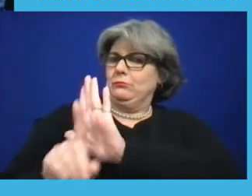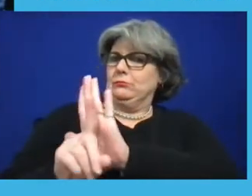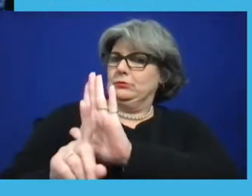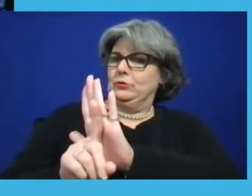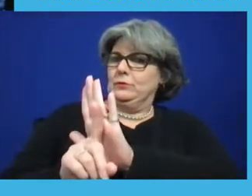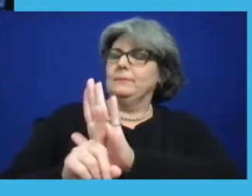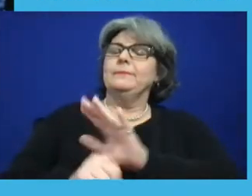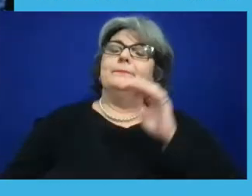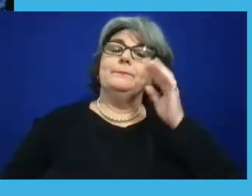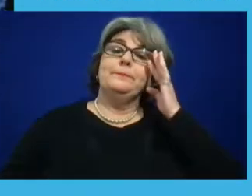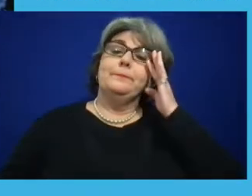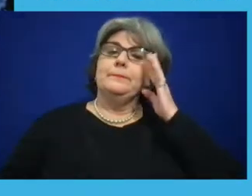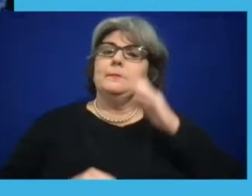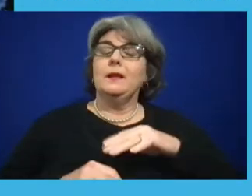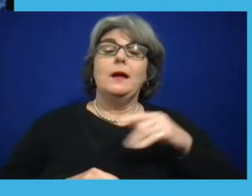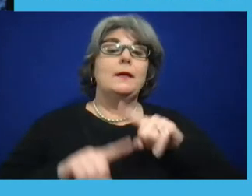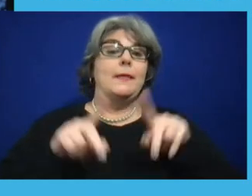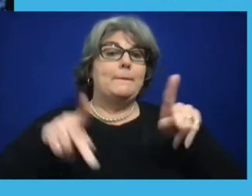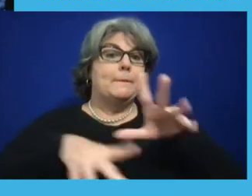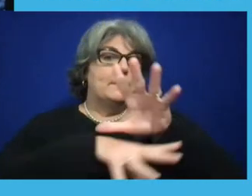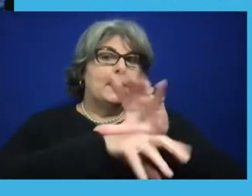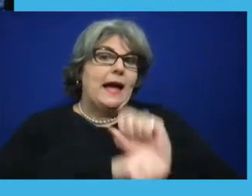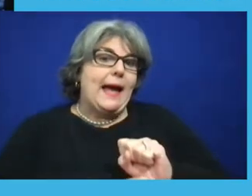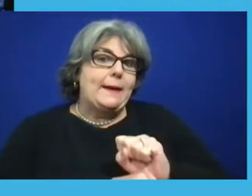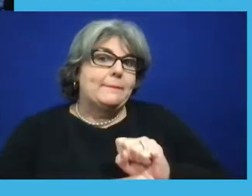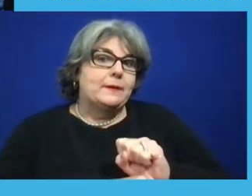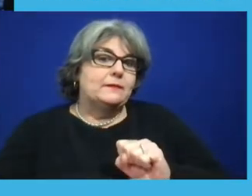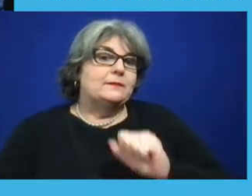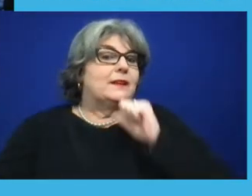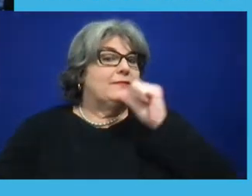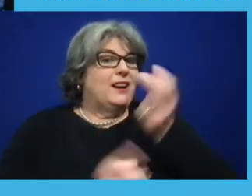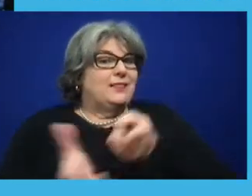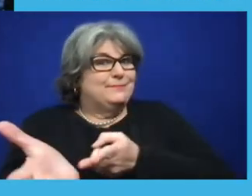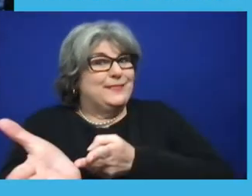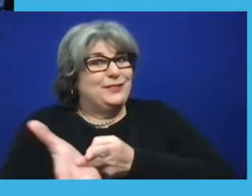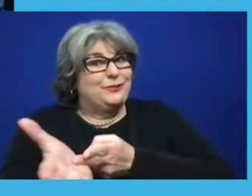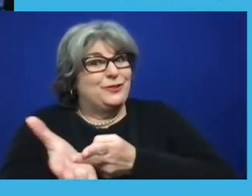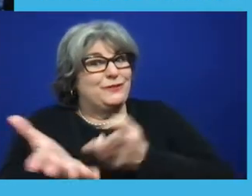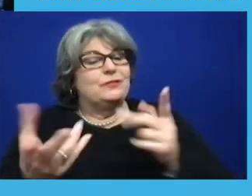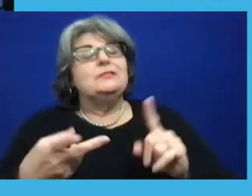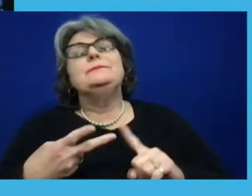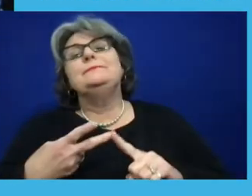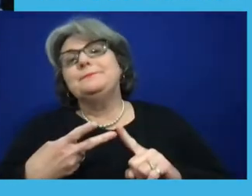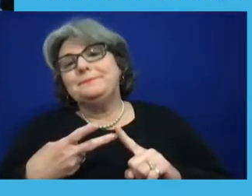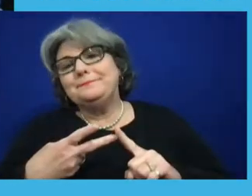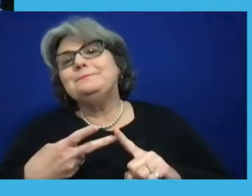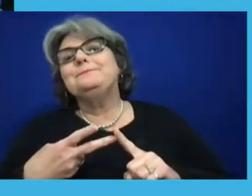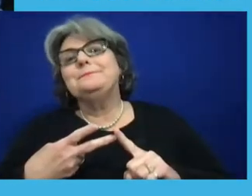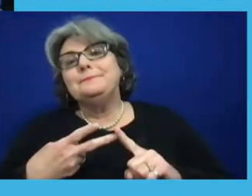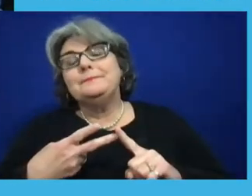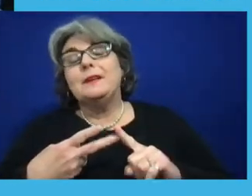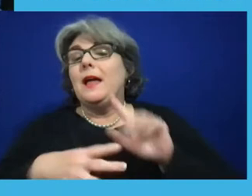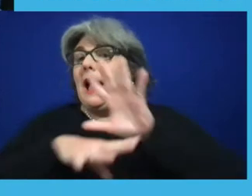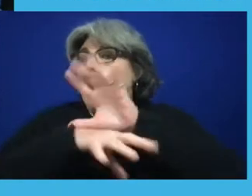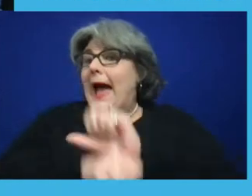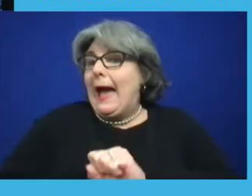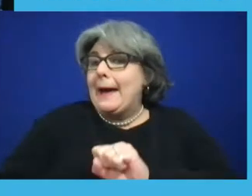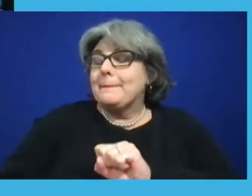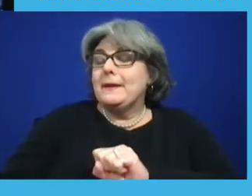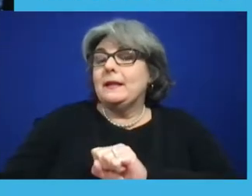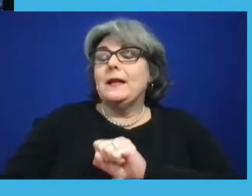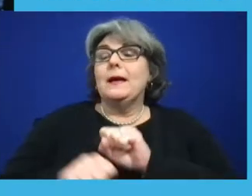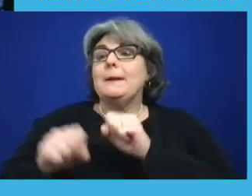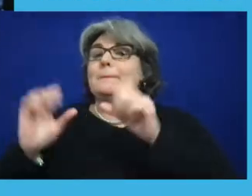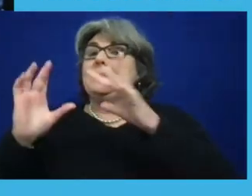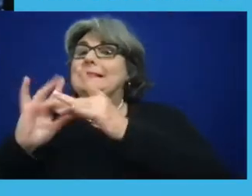Are issues of character. Being in the habit of not telling the truth.